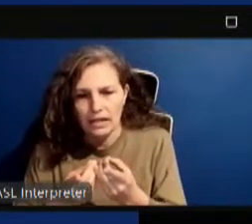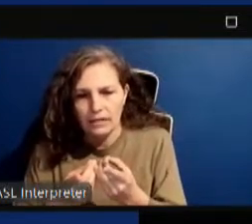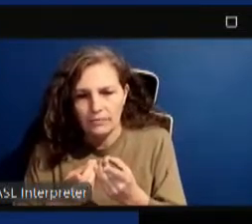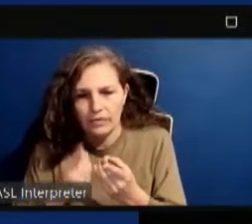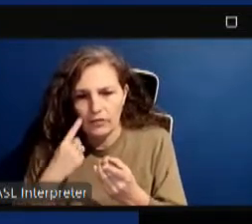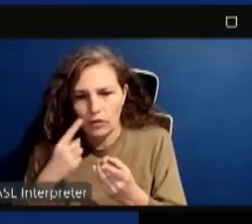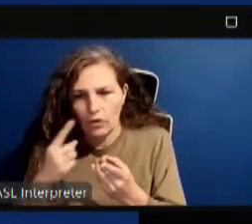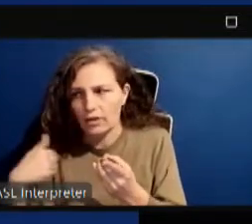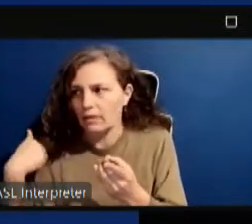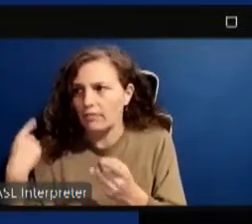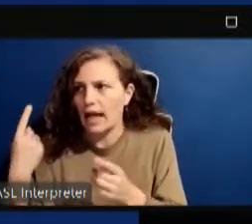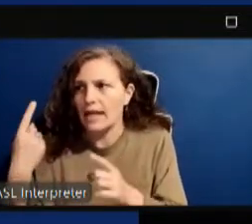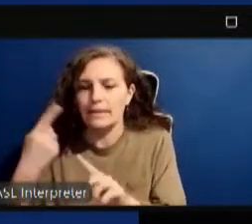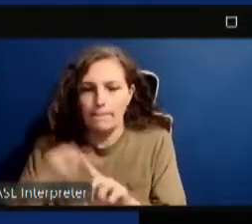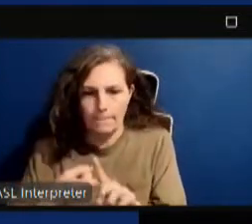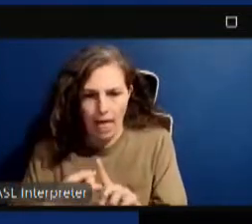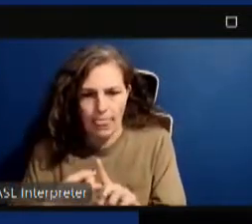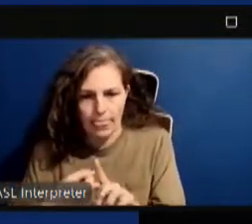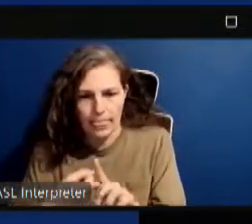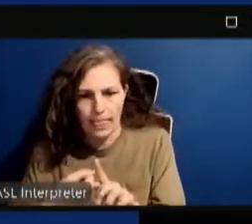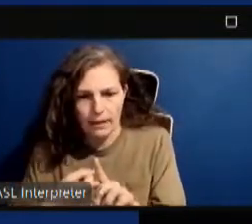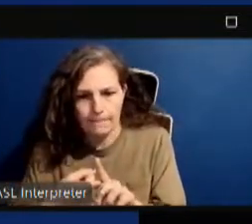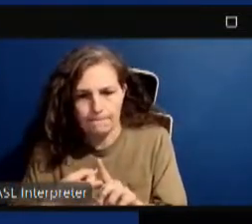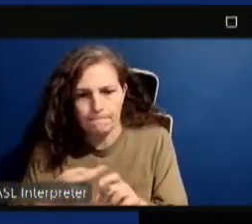last month, has been